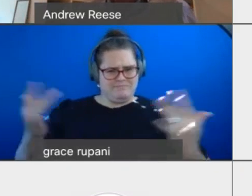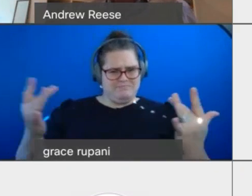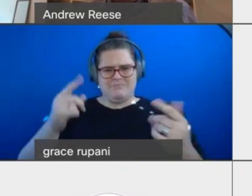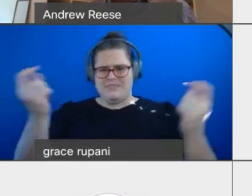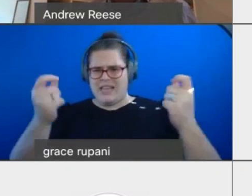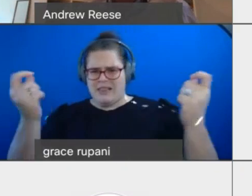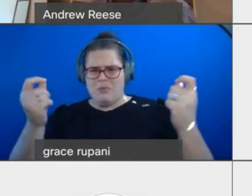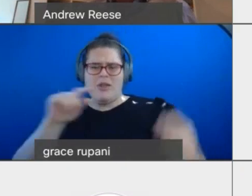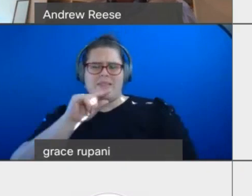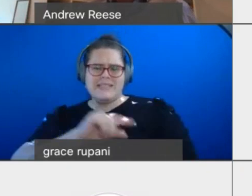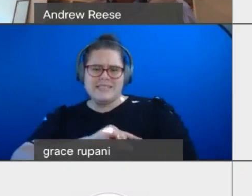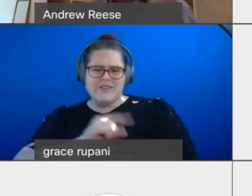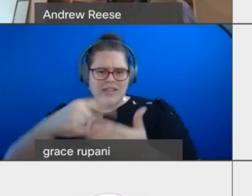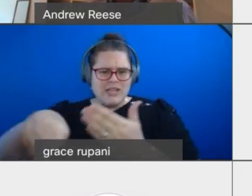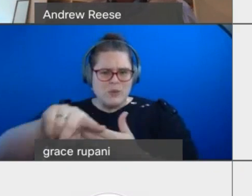Remembering that